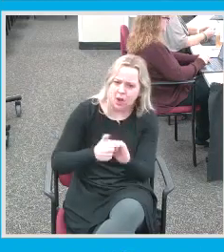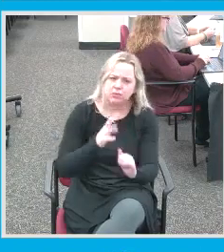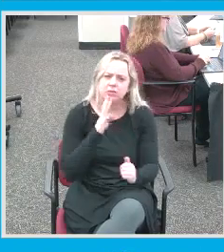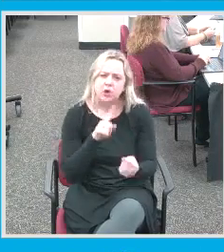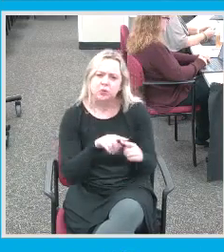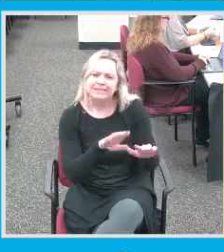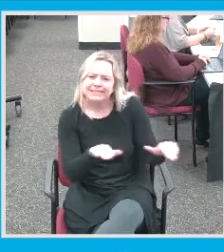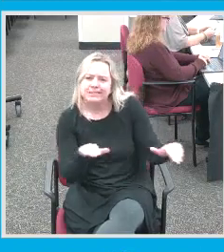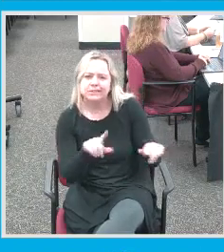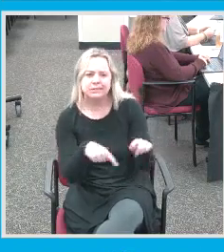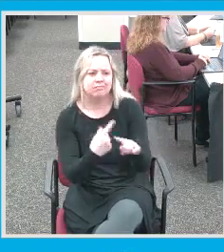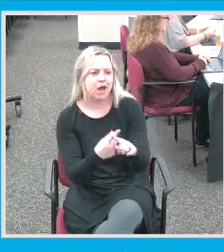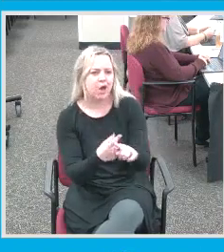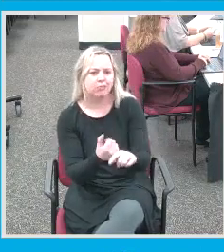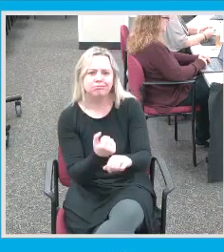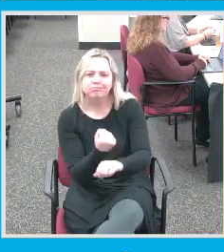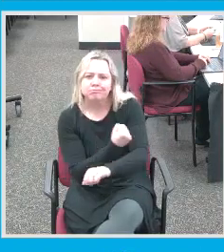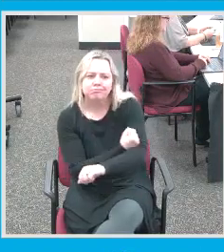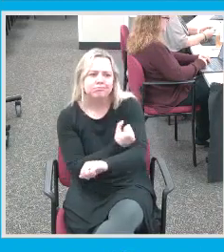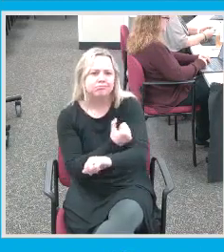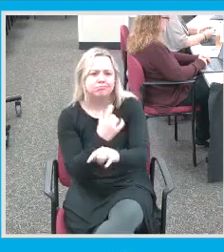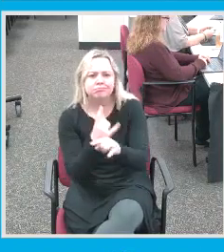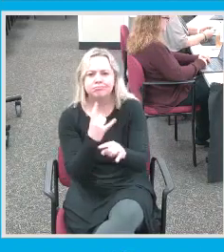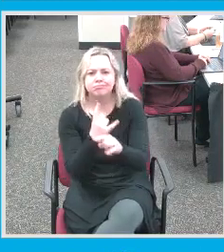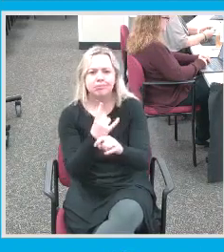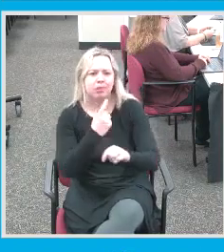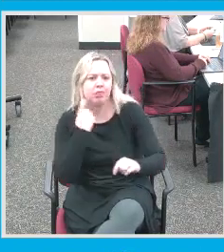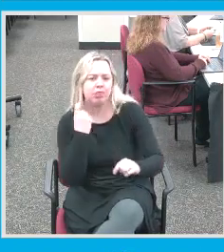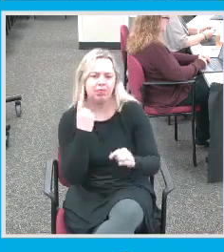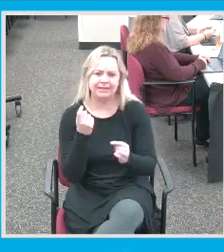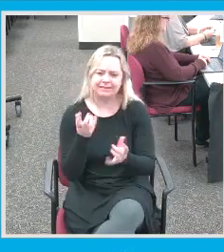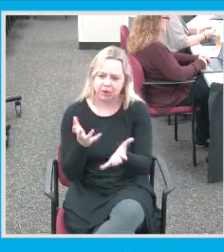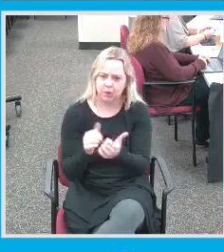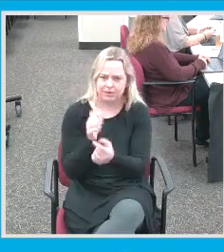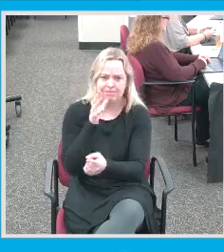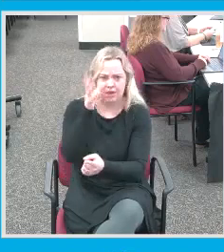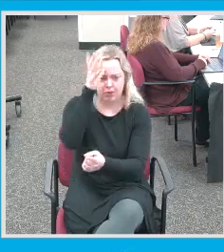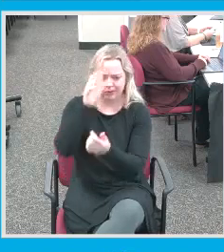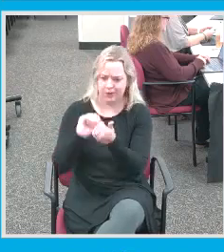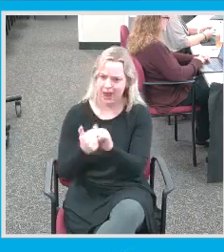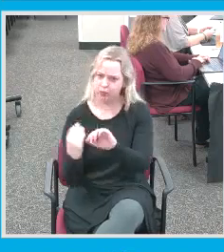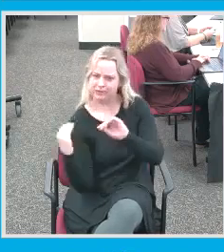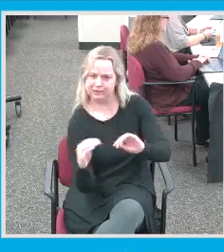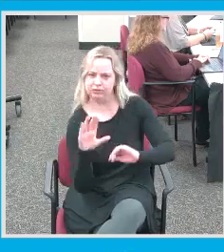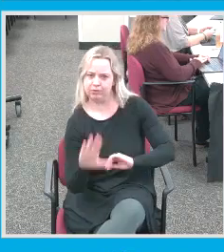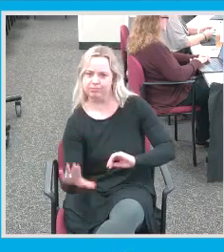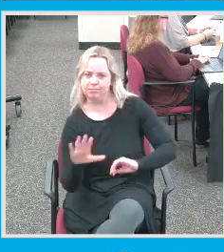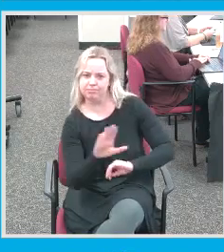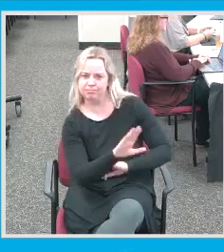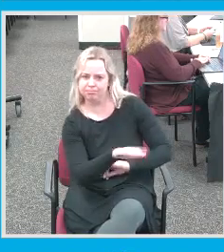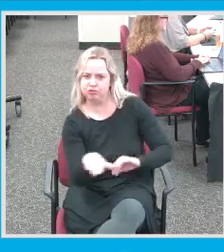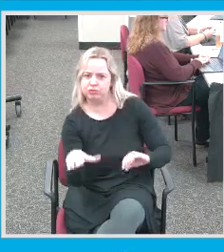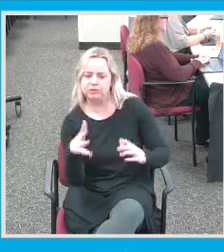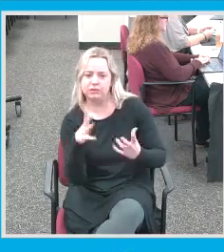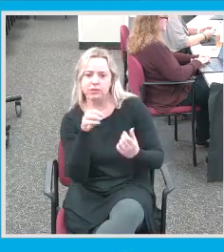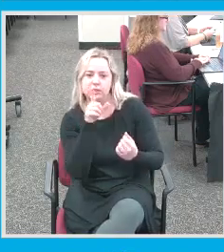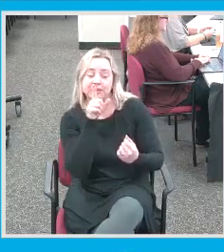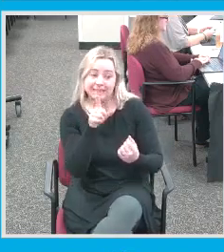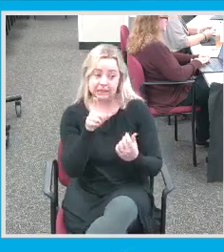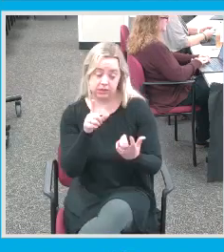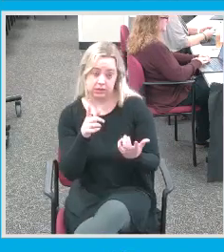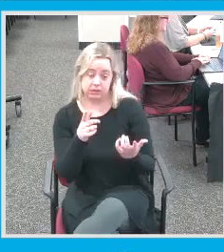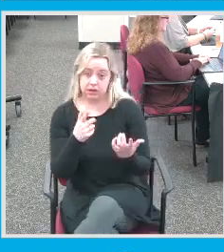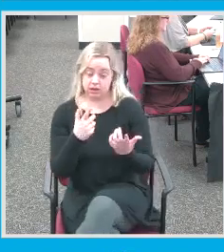use. Because that's one of the best prevention methods is having a trusted adult directly talk to you about